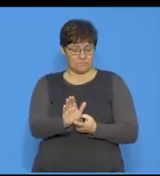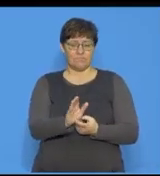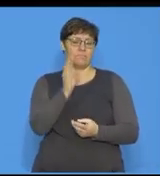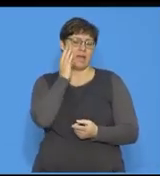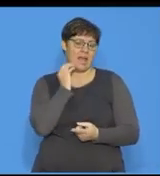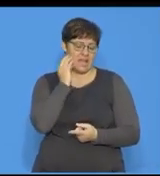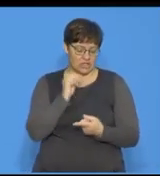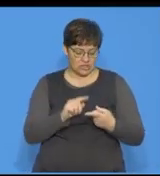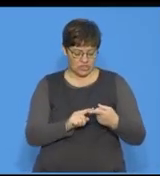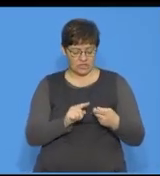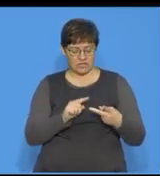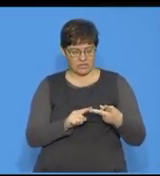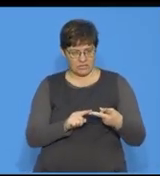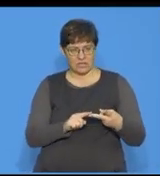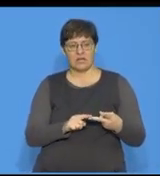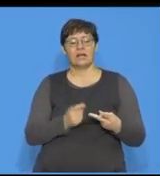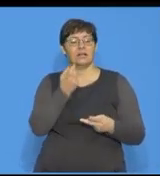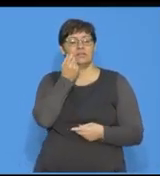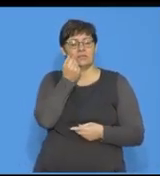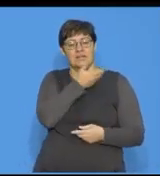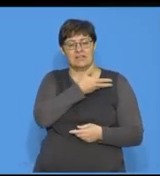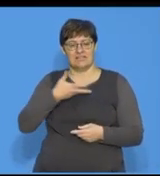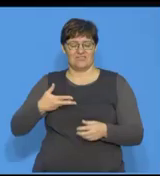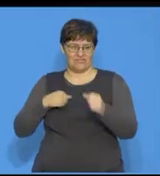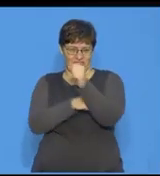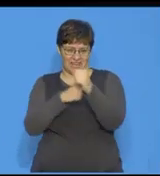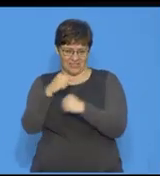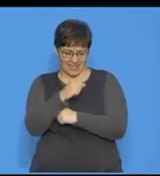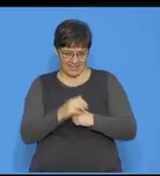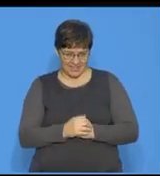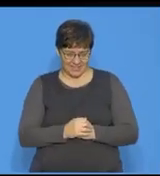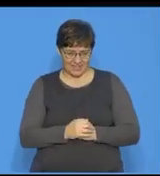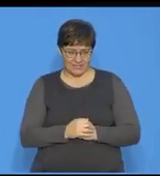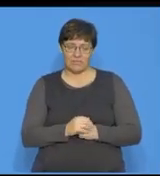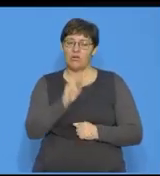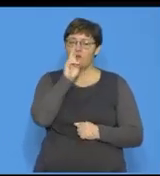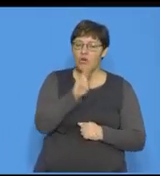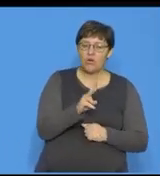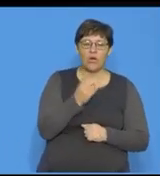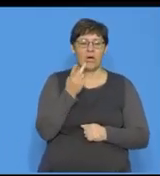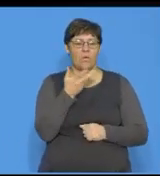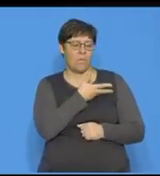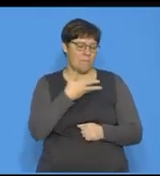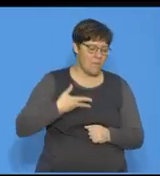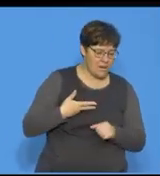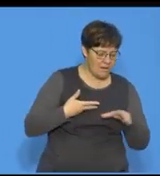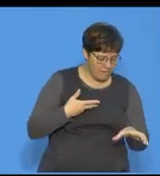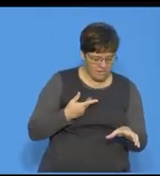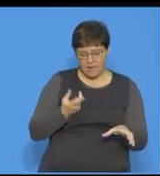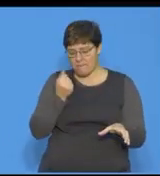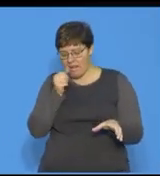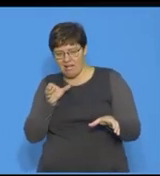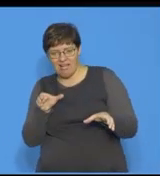age as well as the gender structure. So we're looking at females versus